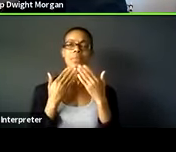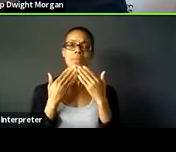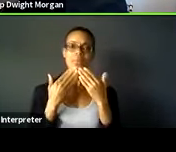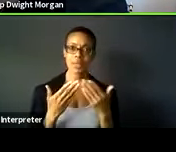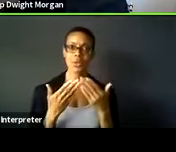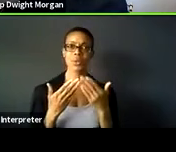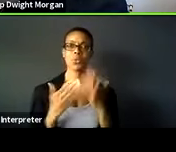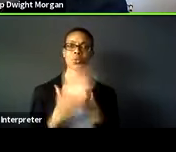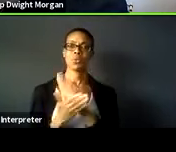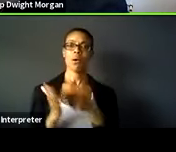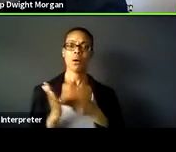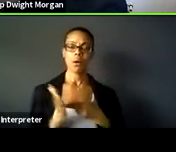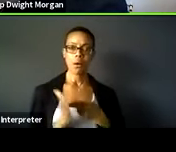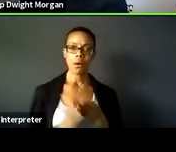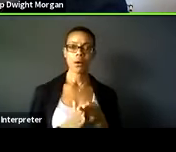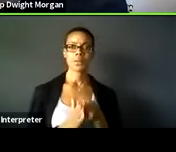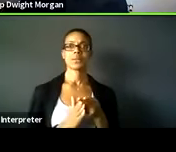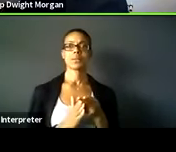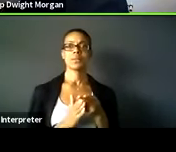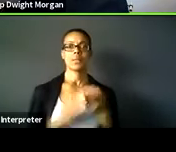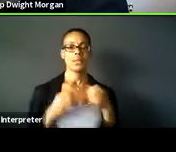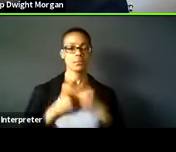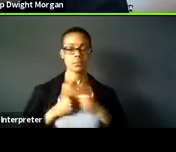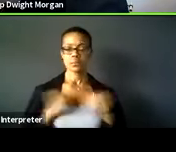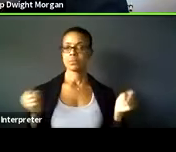honest and vulnerable and speaking your truth.